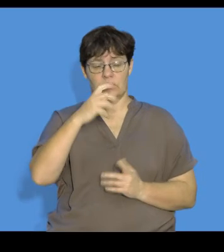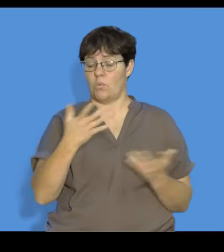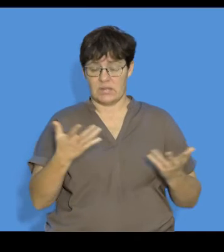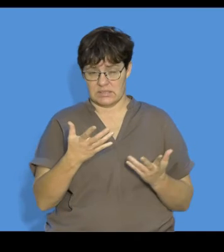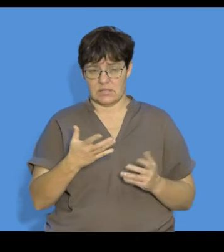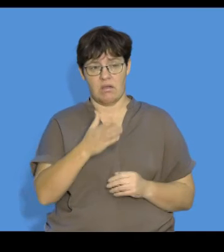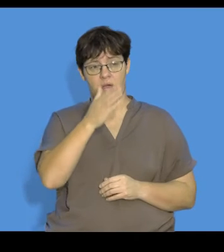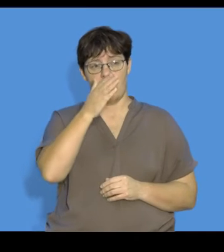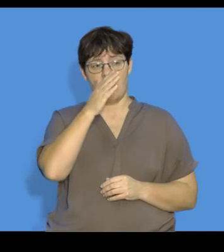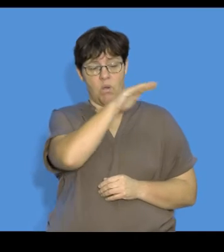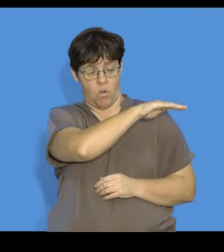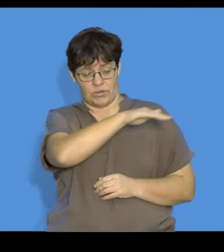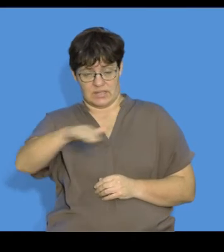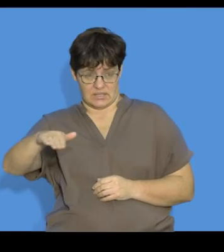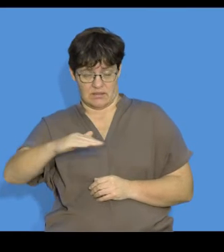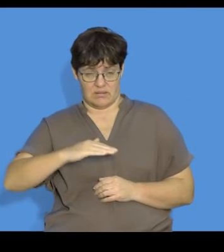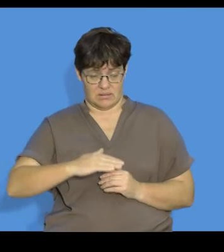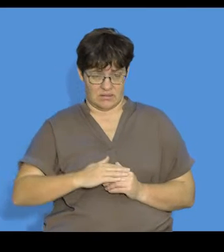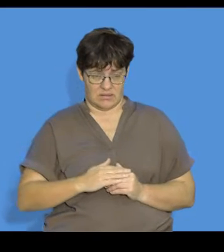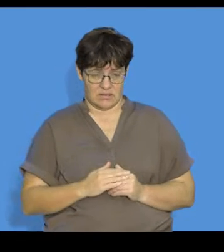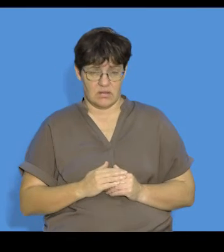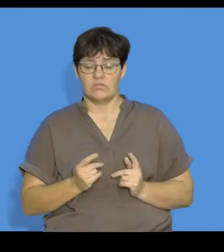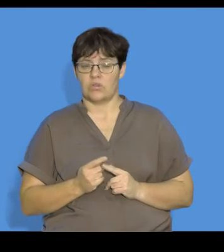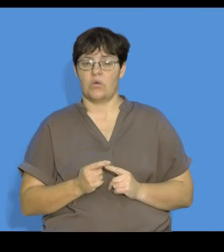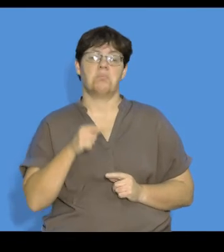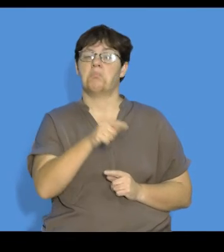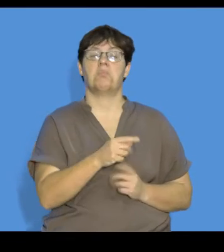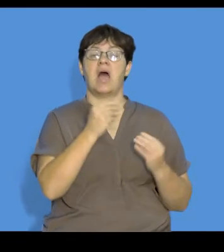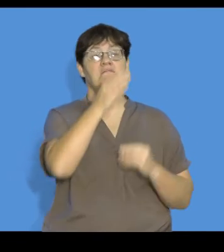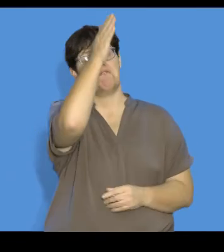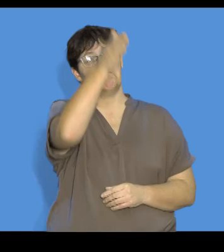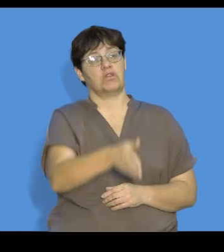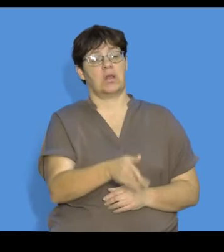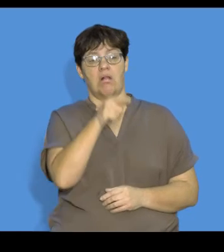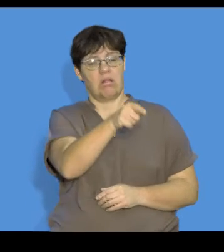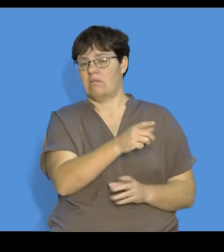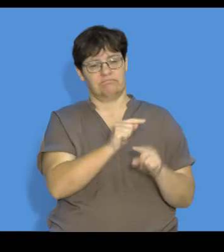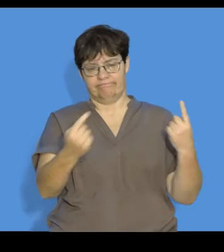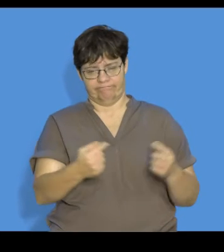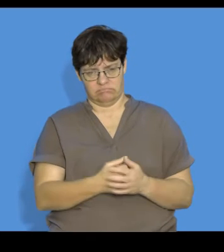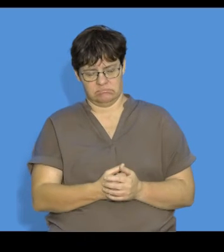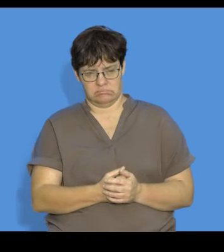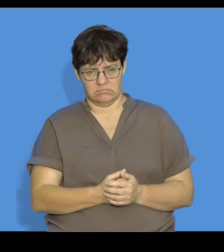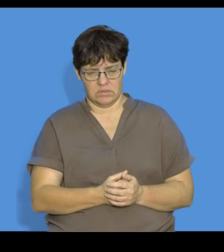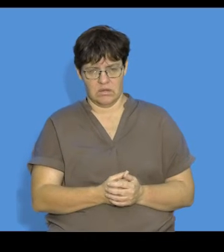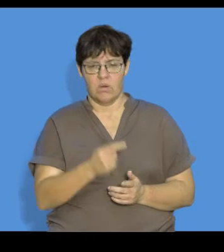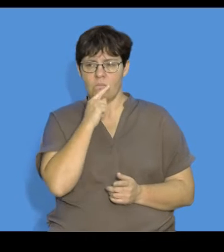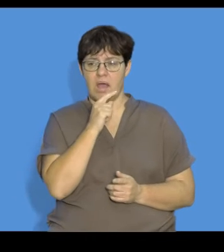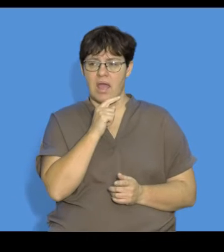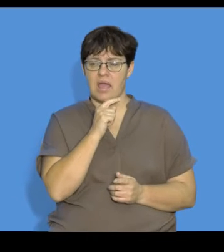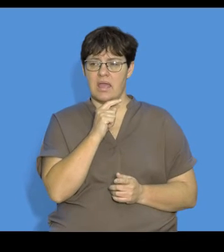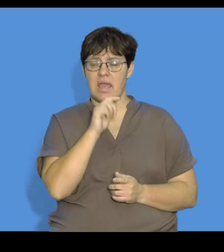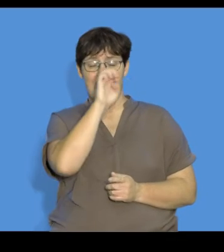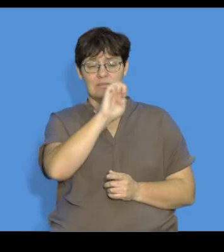horizontal asymptote, right? So you can never say an exponential graph has a vertical asymptote, because an exponential graph